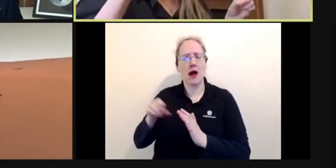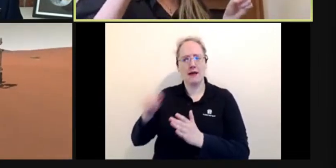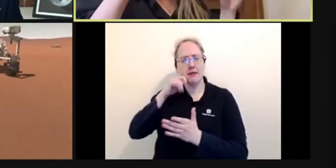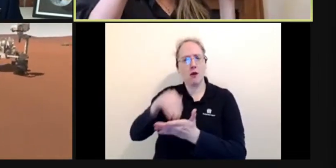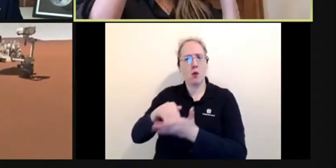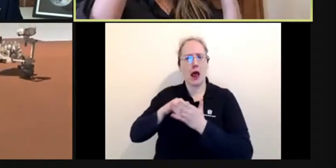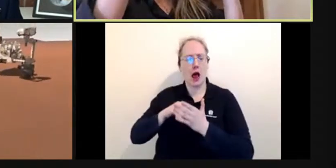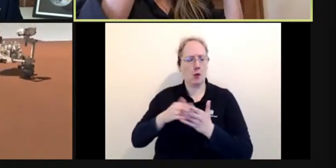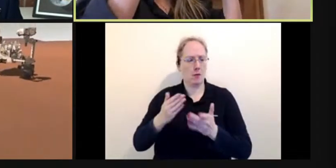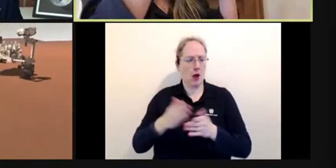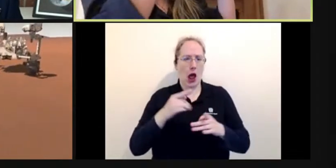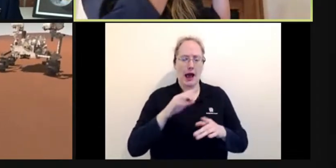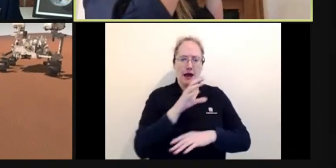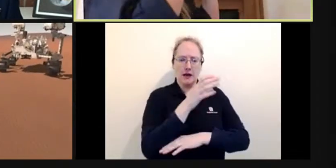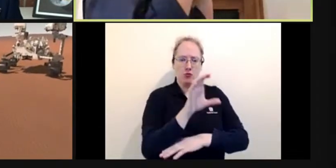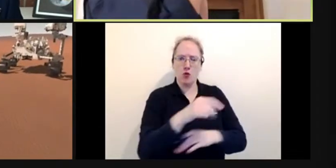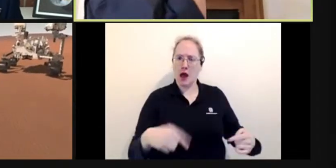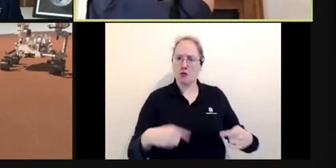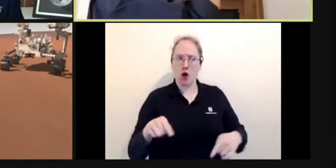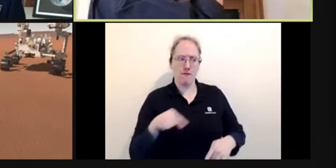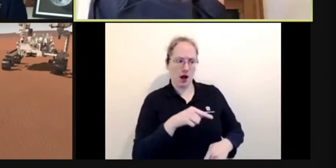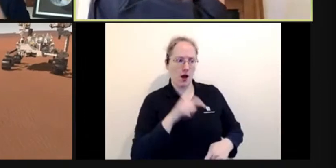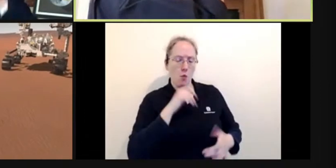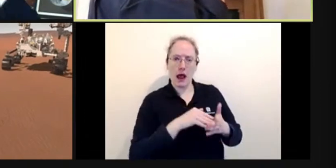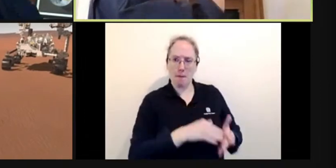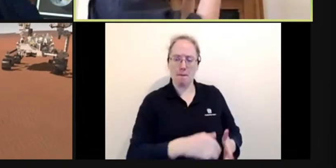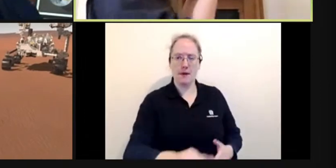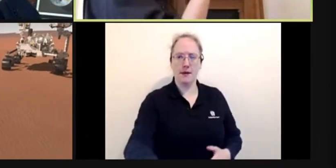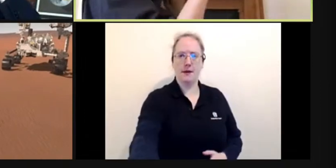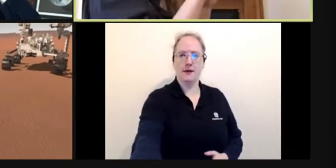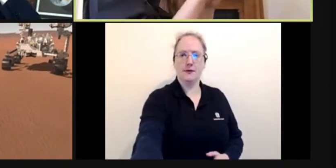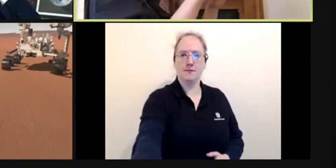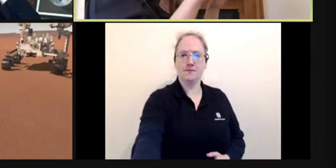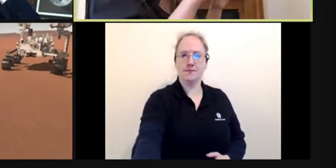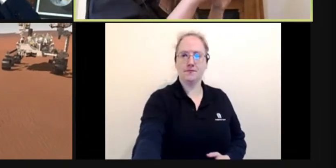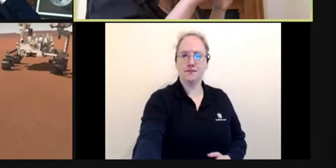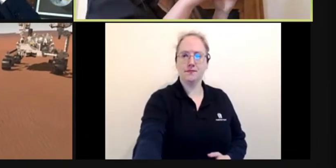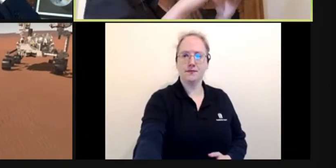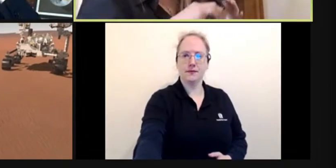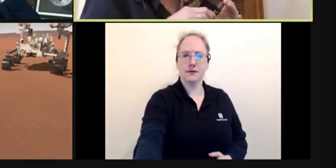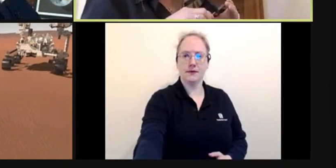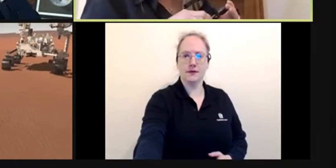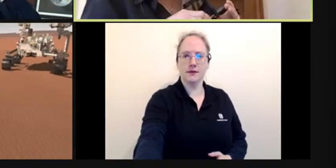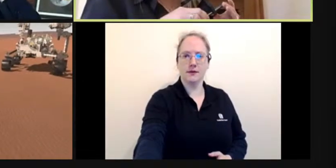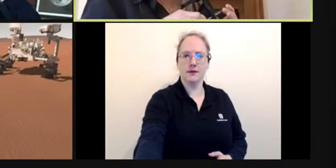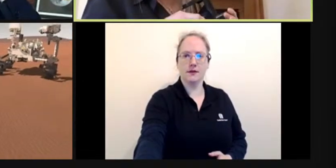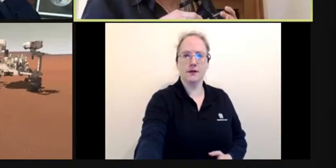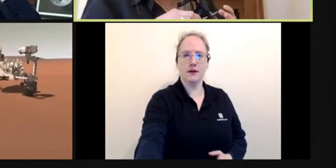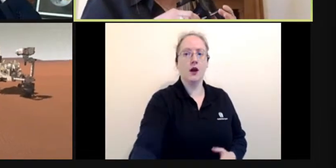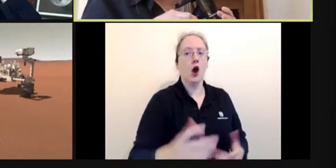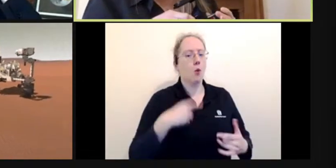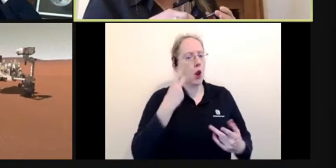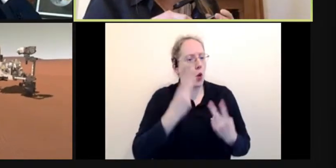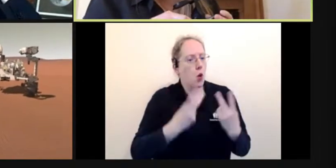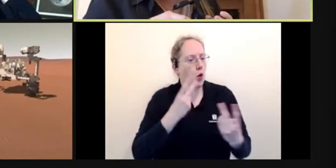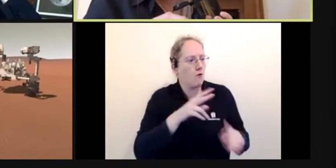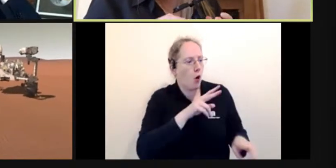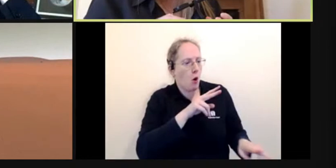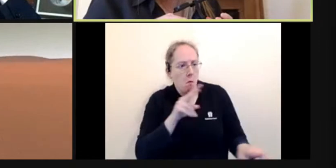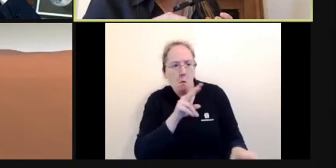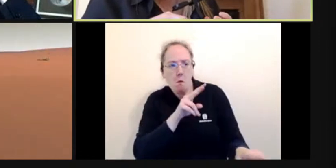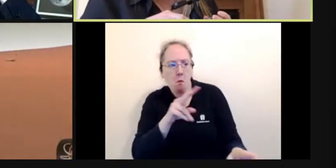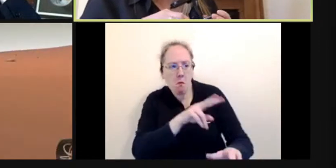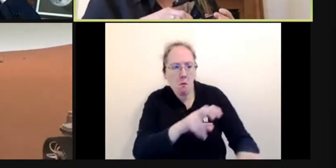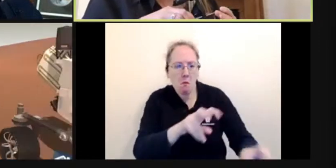that Perseverance rover, if you'll scroll back over, scout locations on the worlds that we explore, on the moons